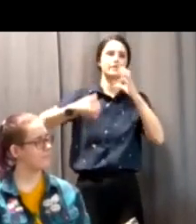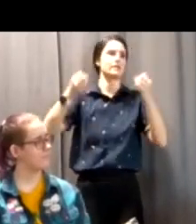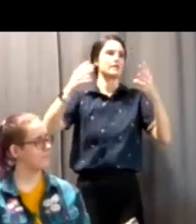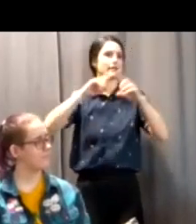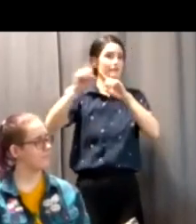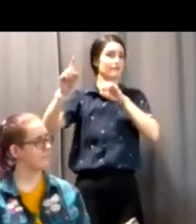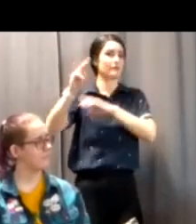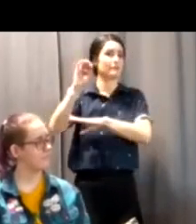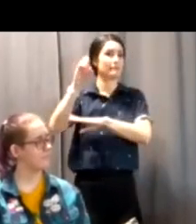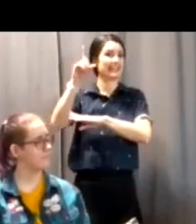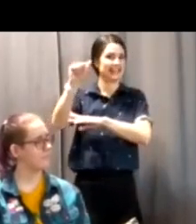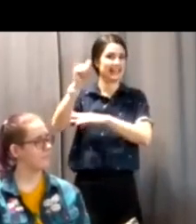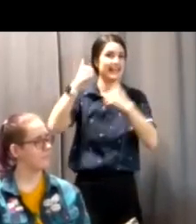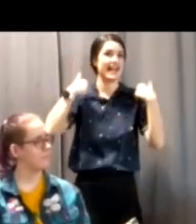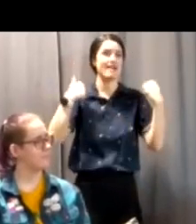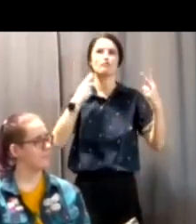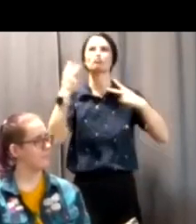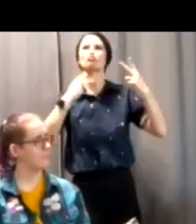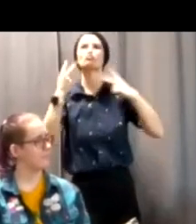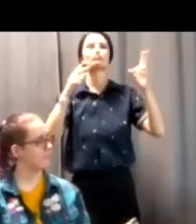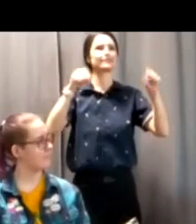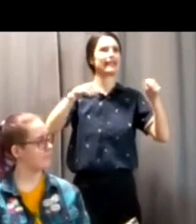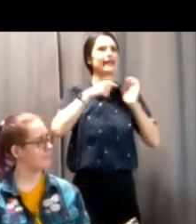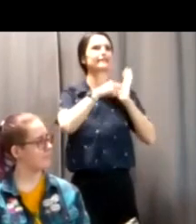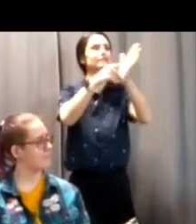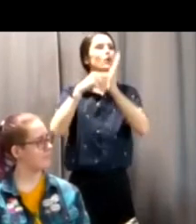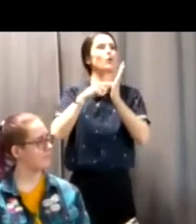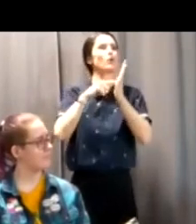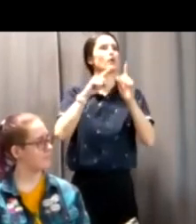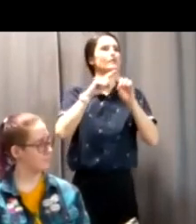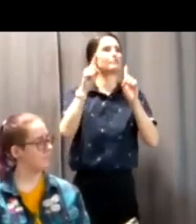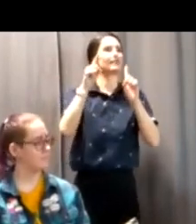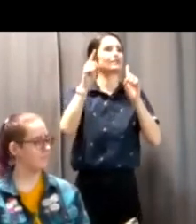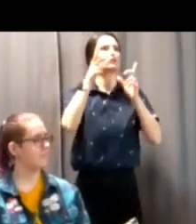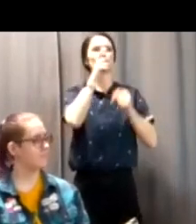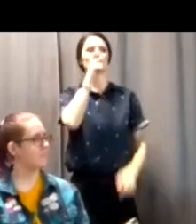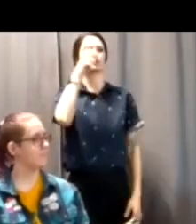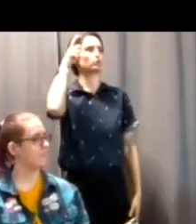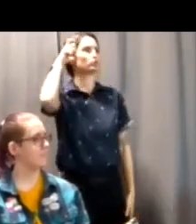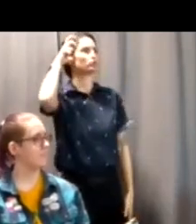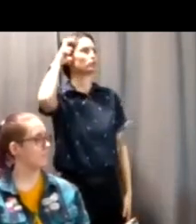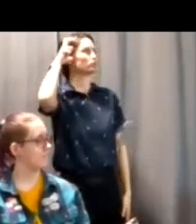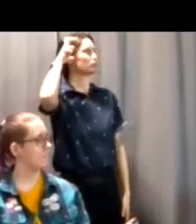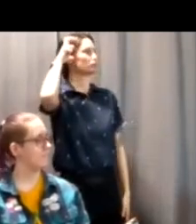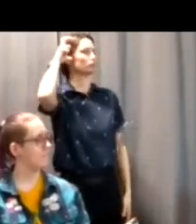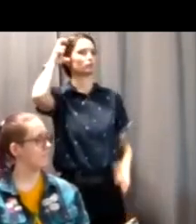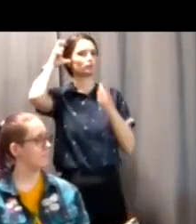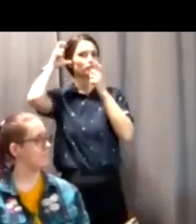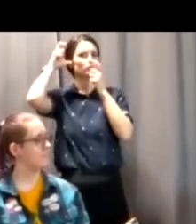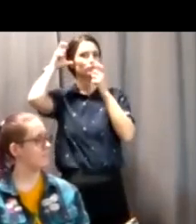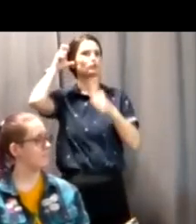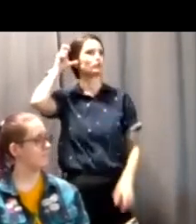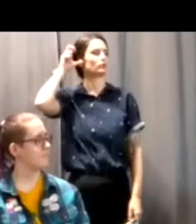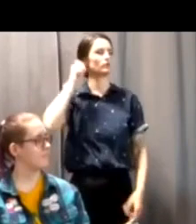our voices can be heard, but is anything heard if on the other side acting? That certainly doesn't seem to be the